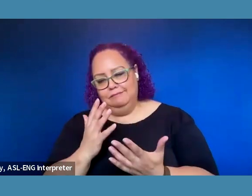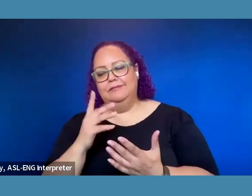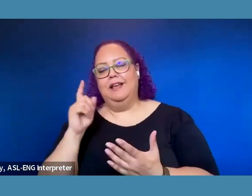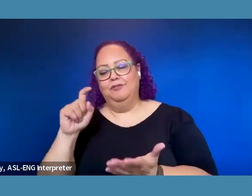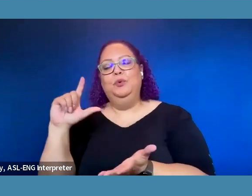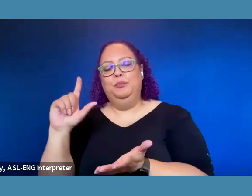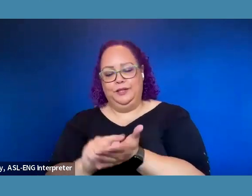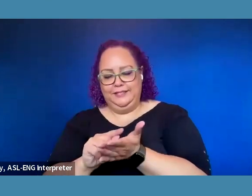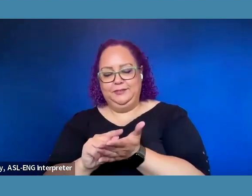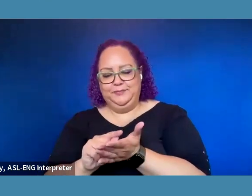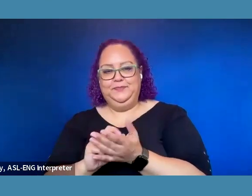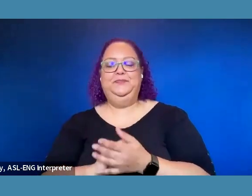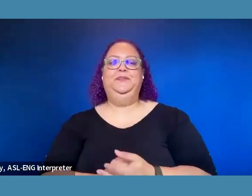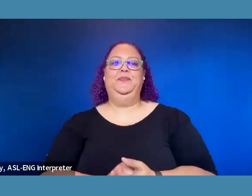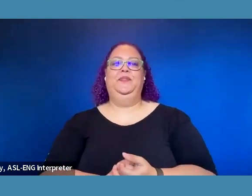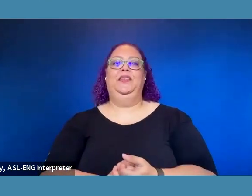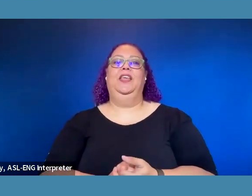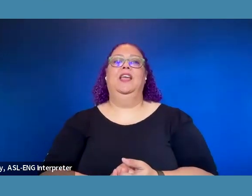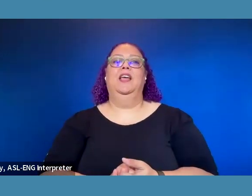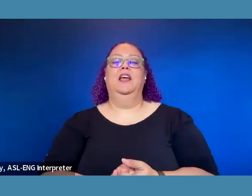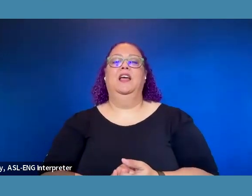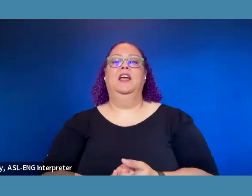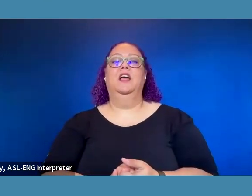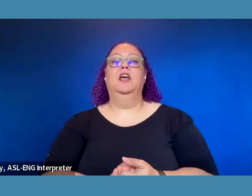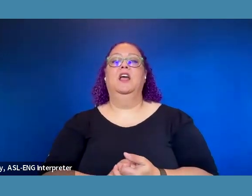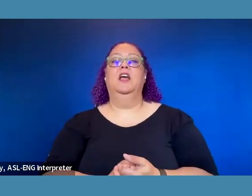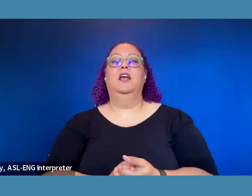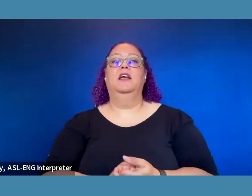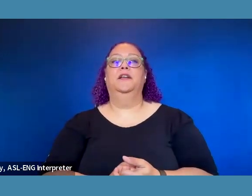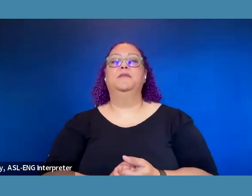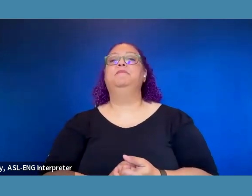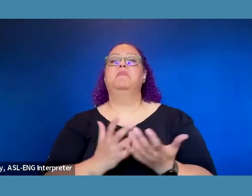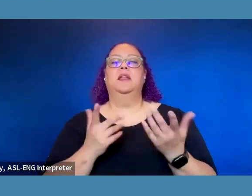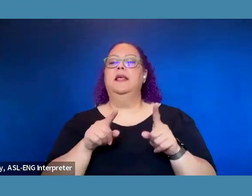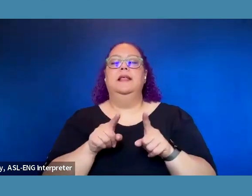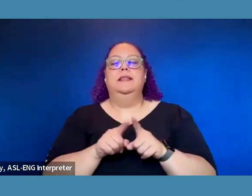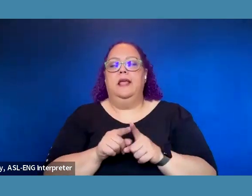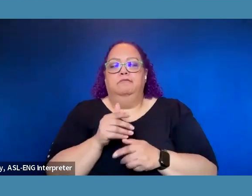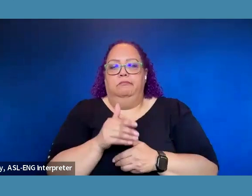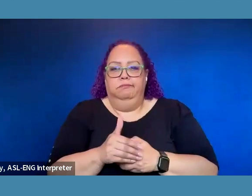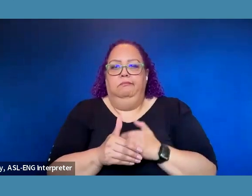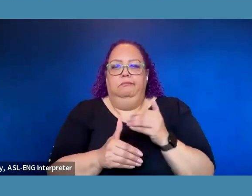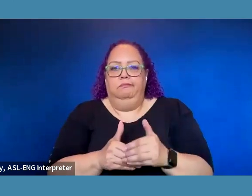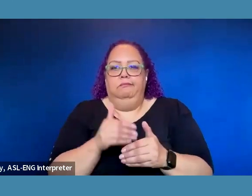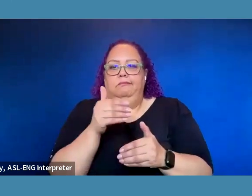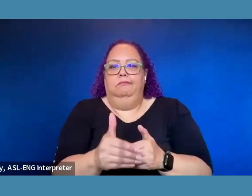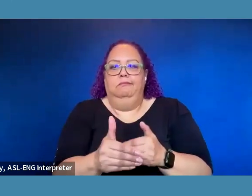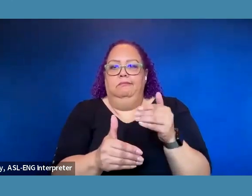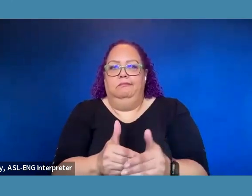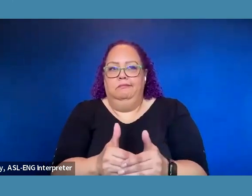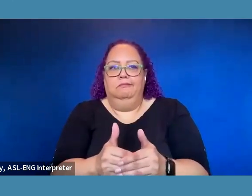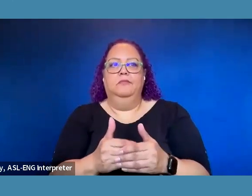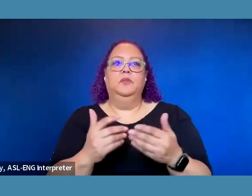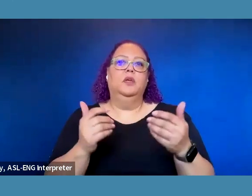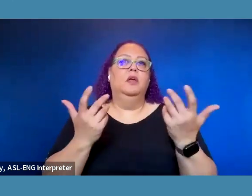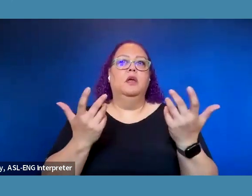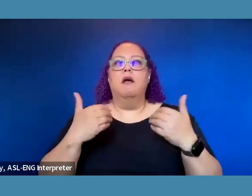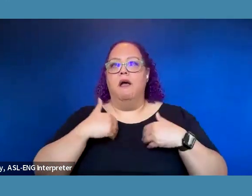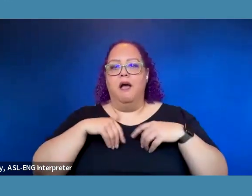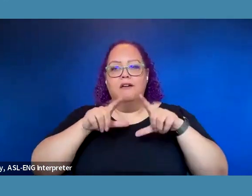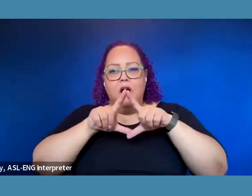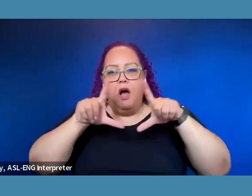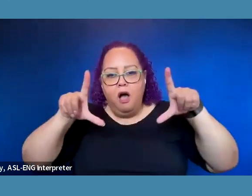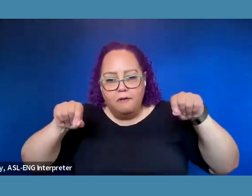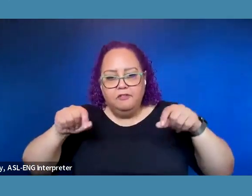out. You need to follow the same steps that you would with the envelope to put